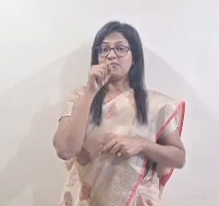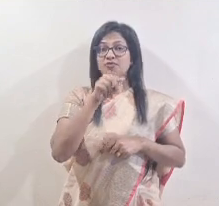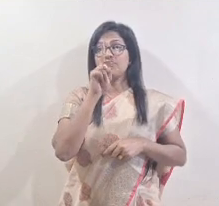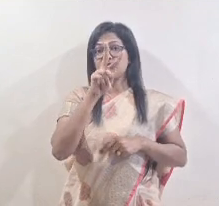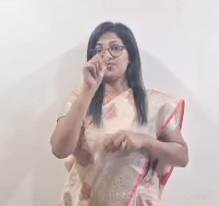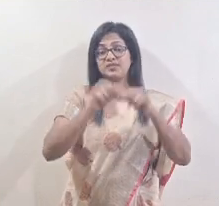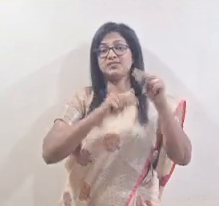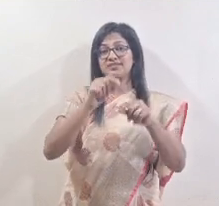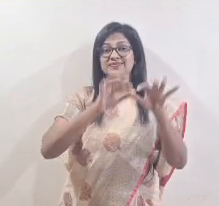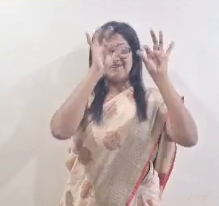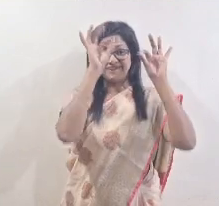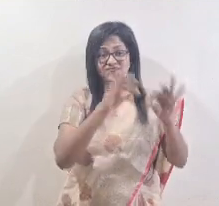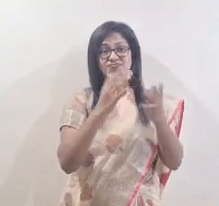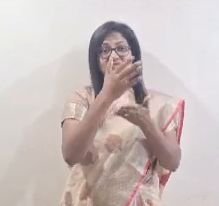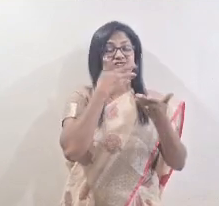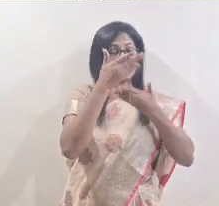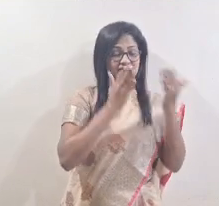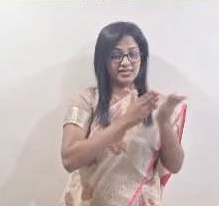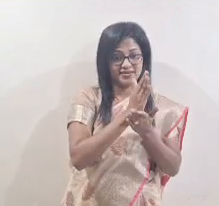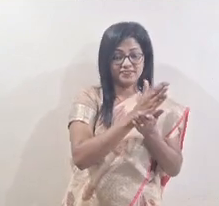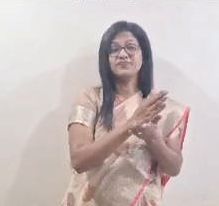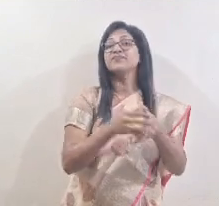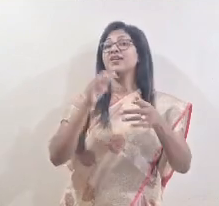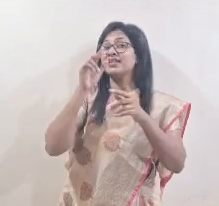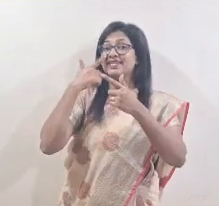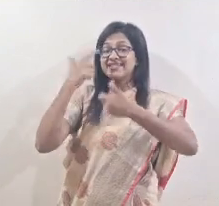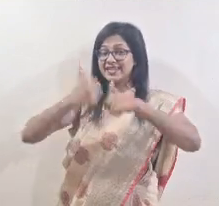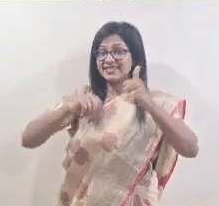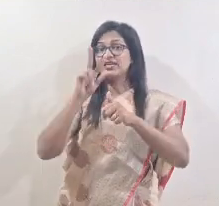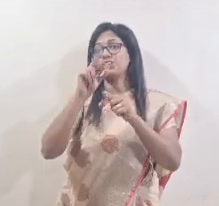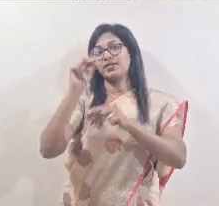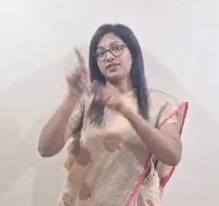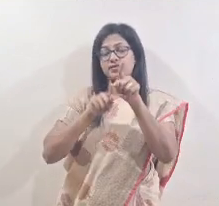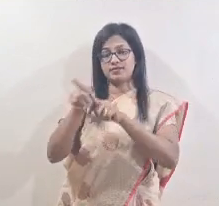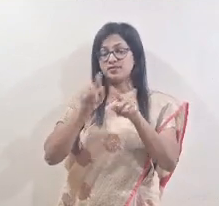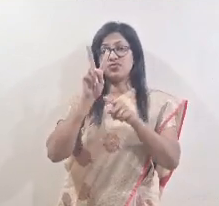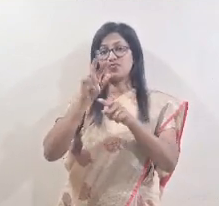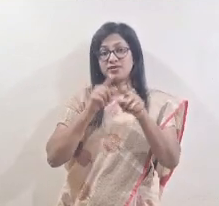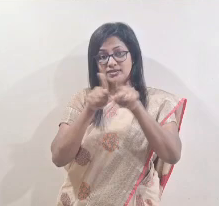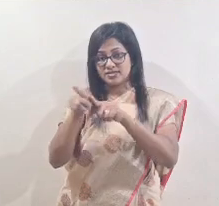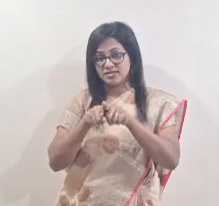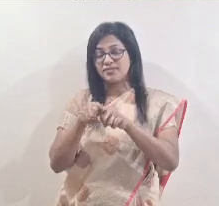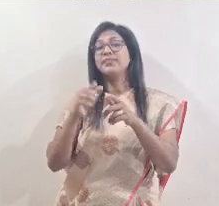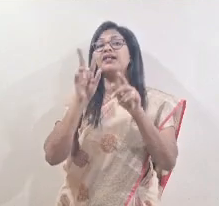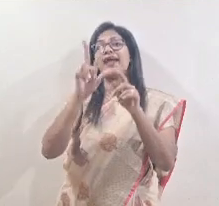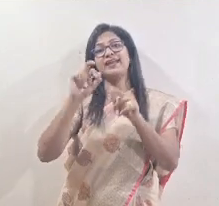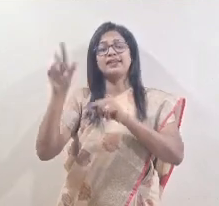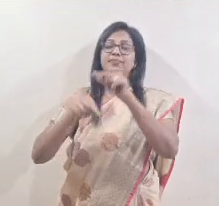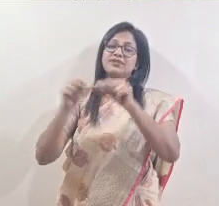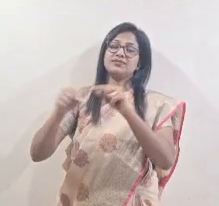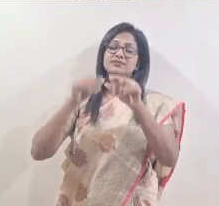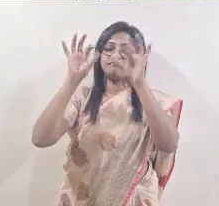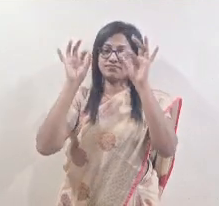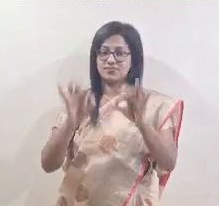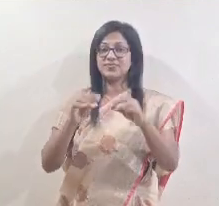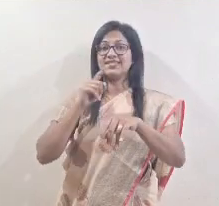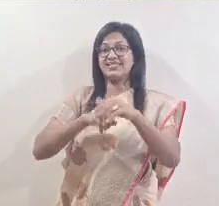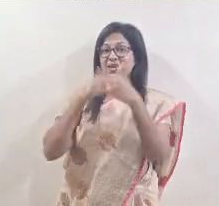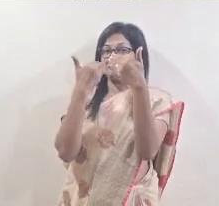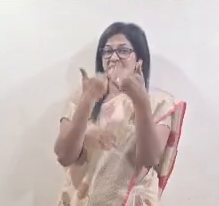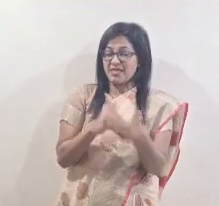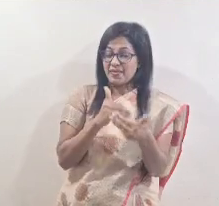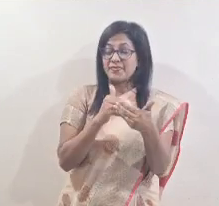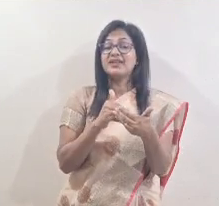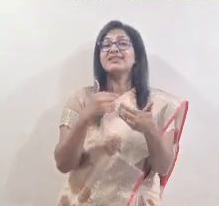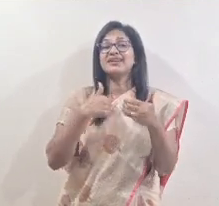set. For my testing data set, I had 20 samples and I had 80% accuracy for the same. Due to time constraint, I was not able